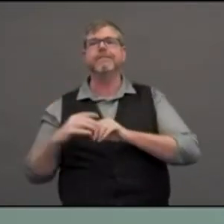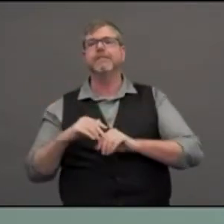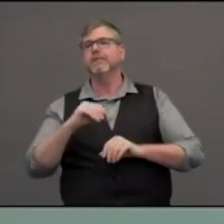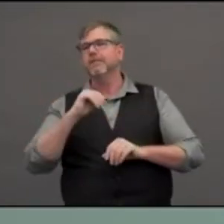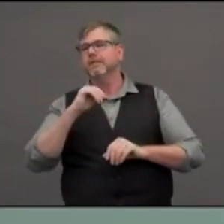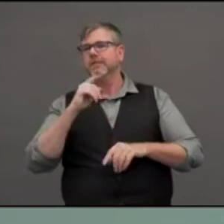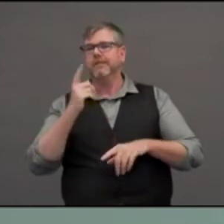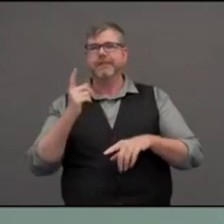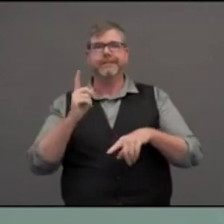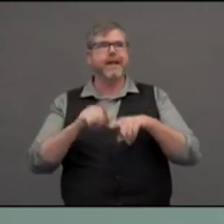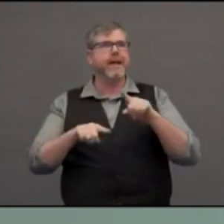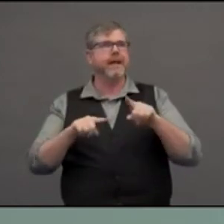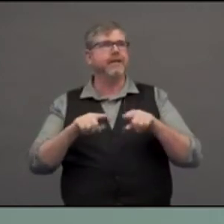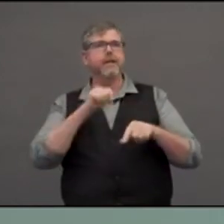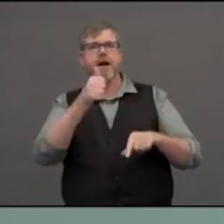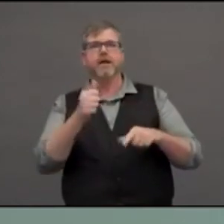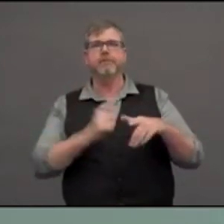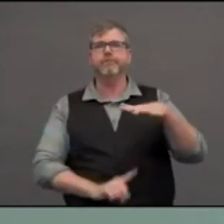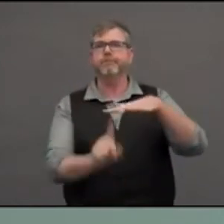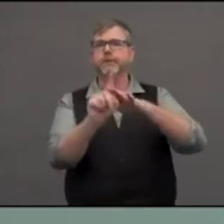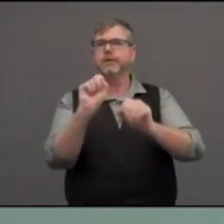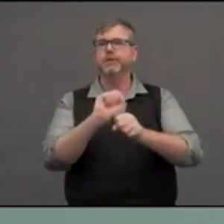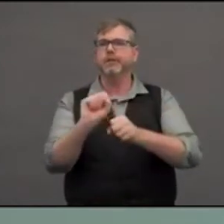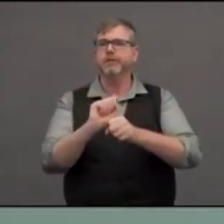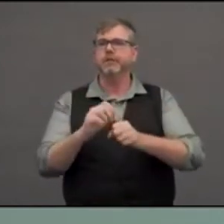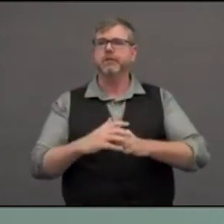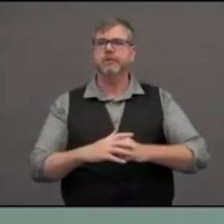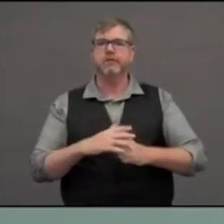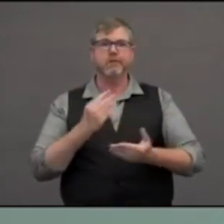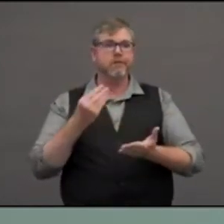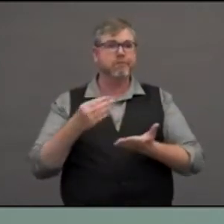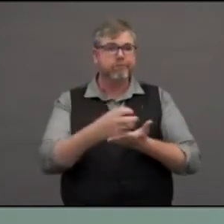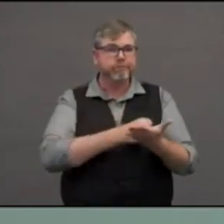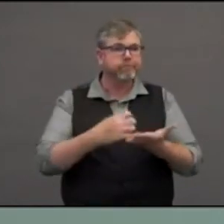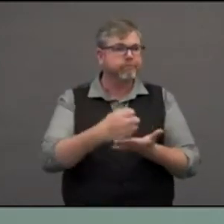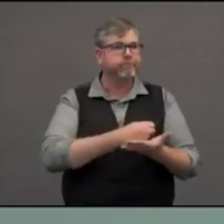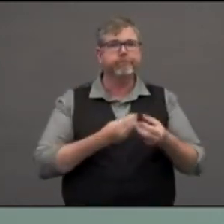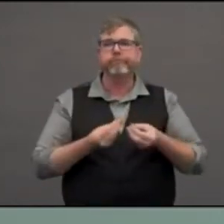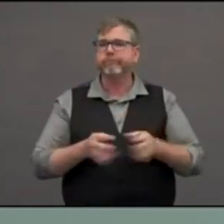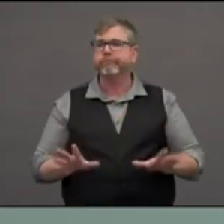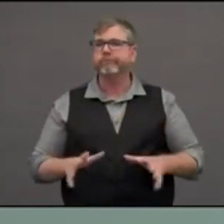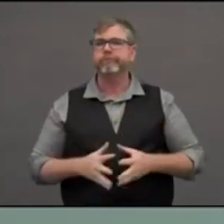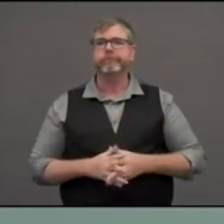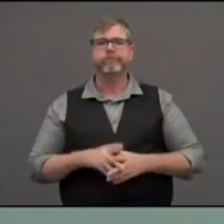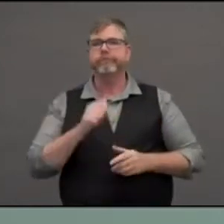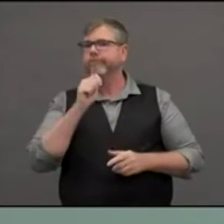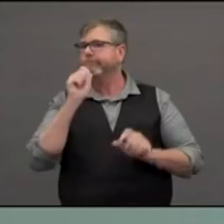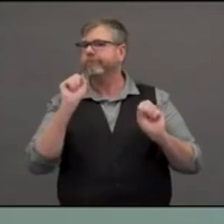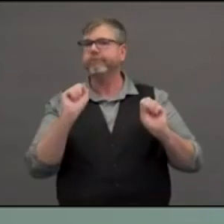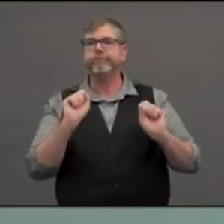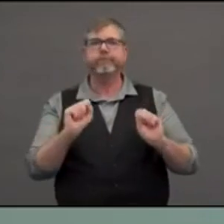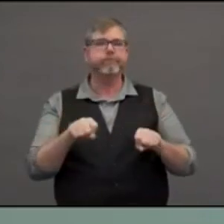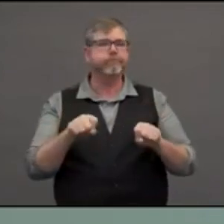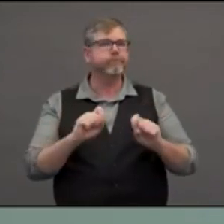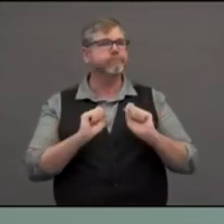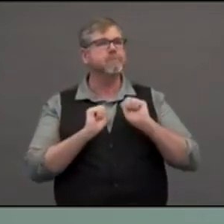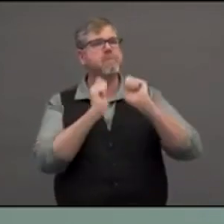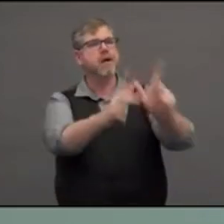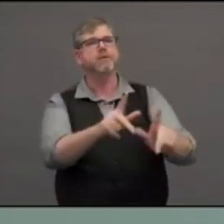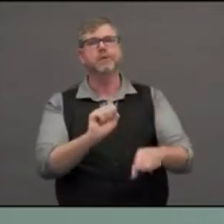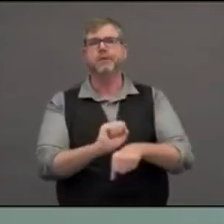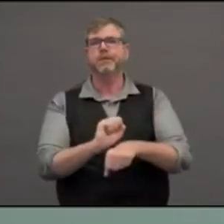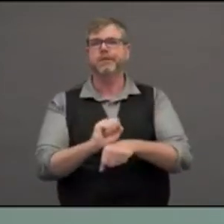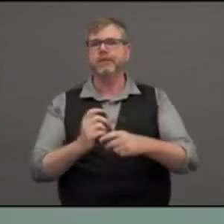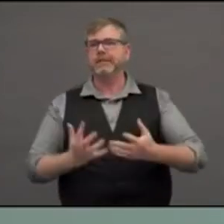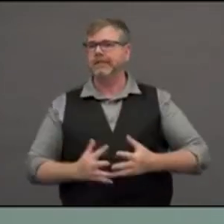you are losing pay or are perhaps not being able to come back to a job. And so we